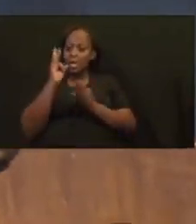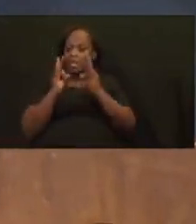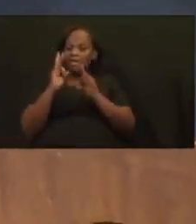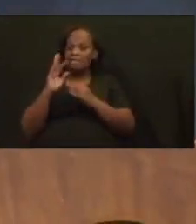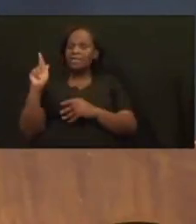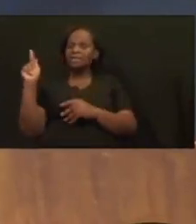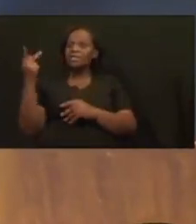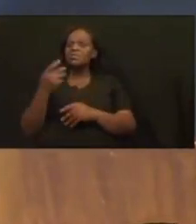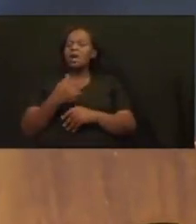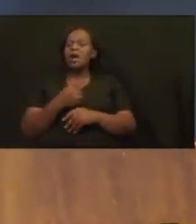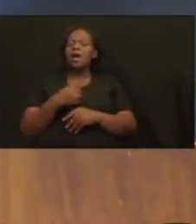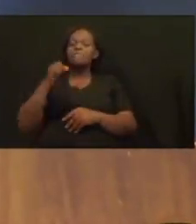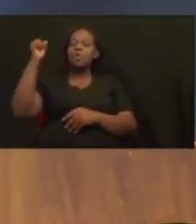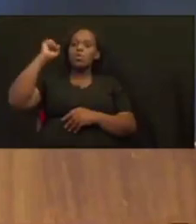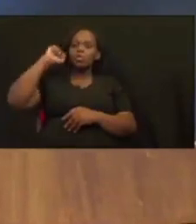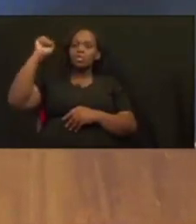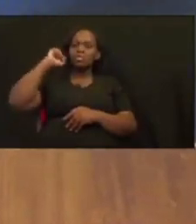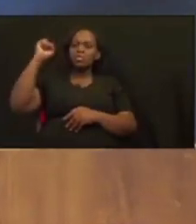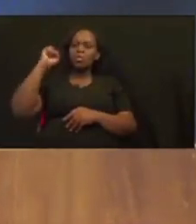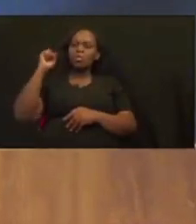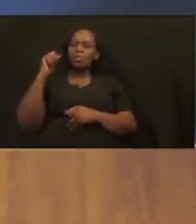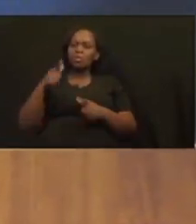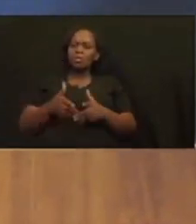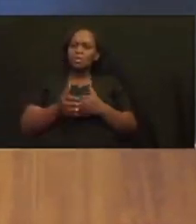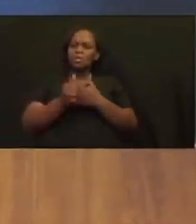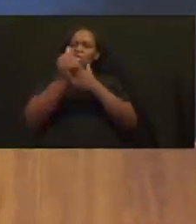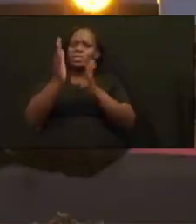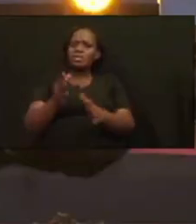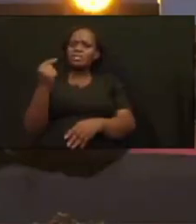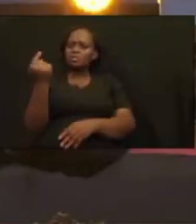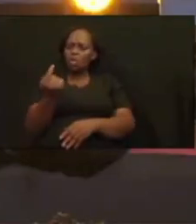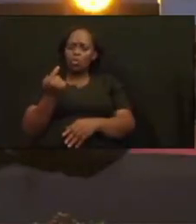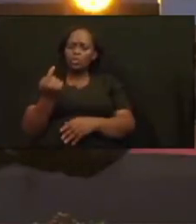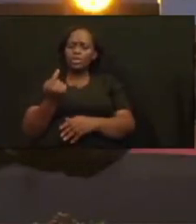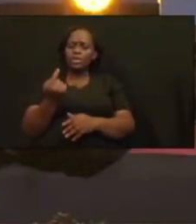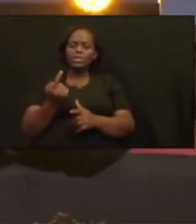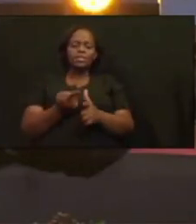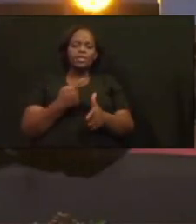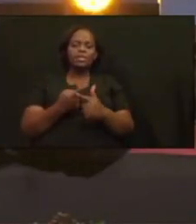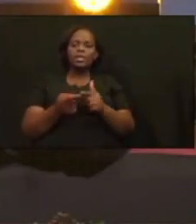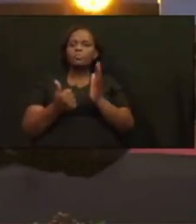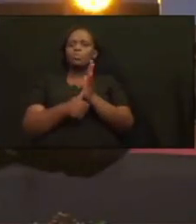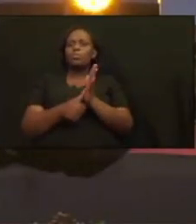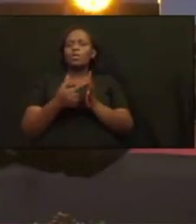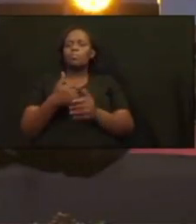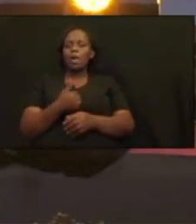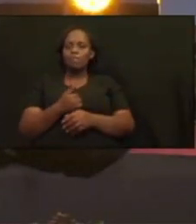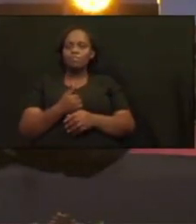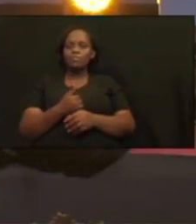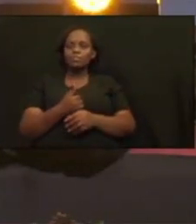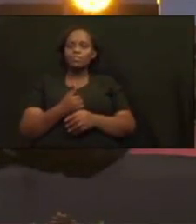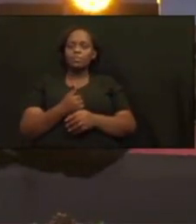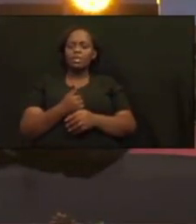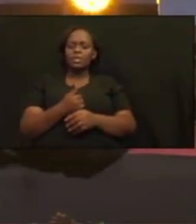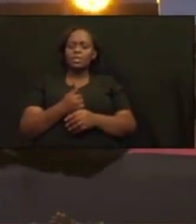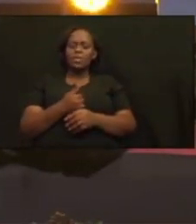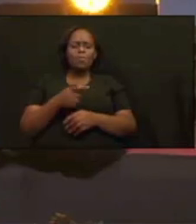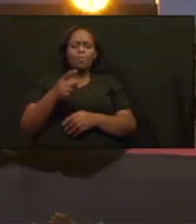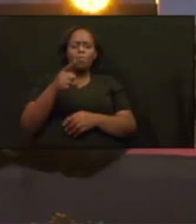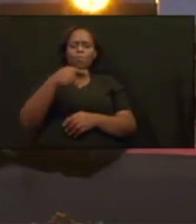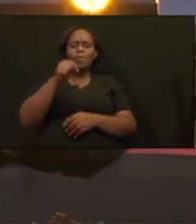without any spiritual inclination, you are in trouble. Are we together? There must be the production and the